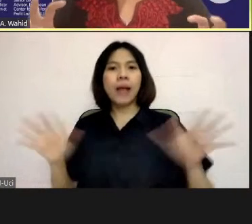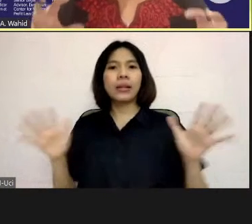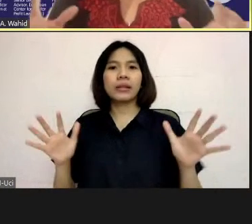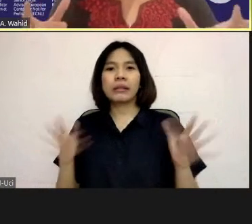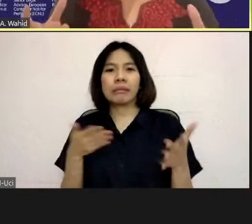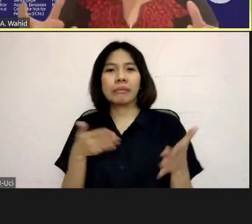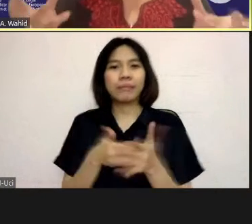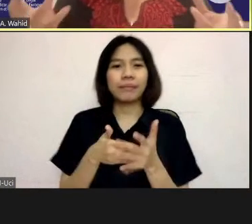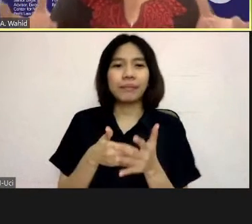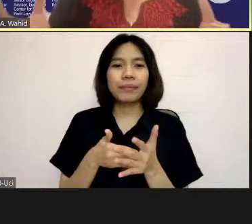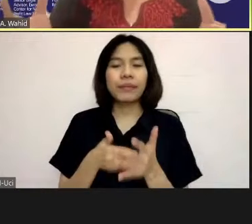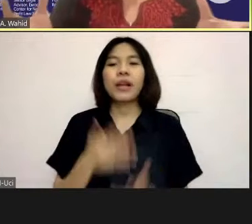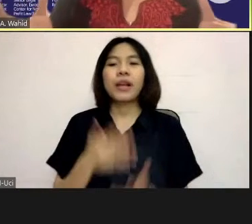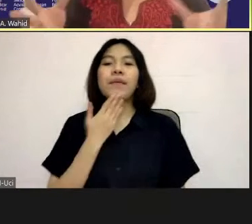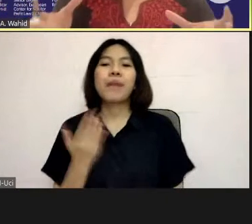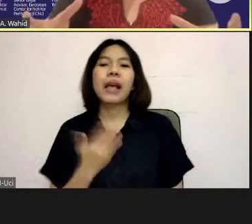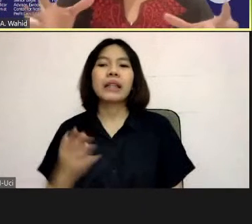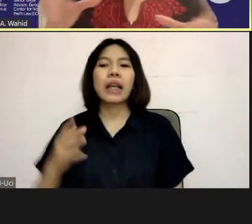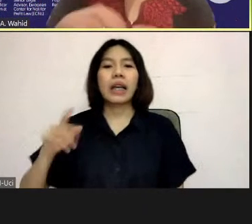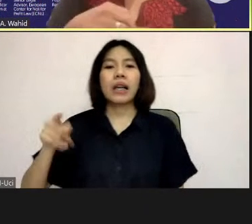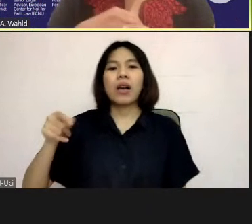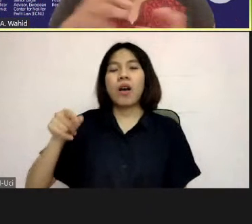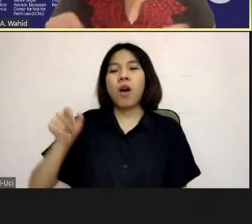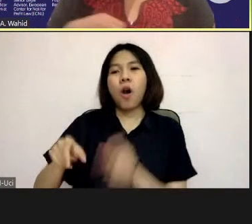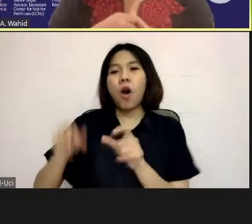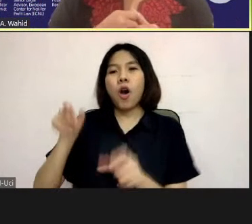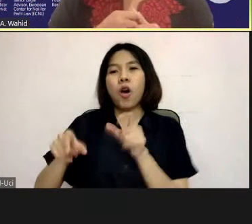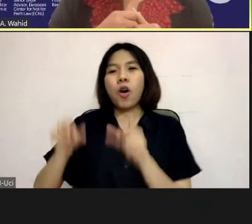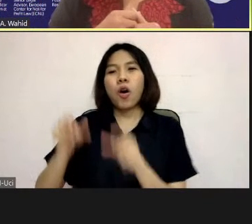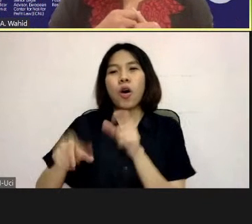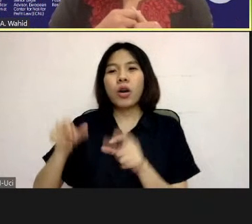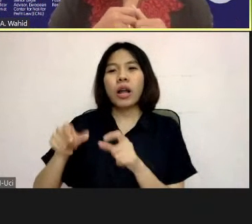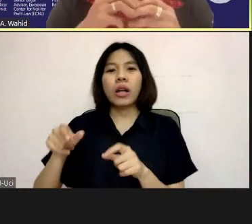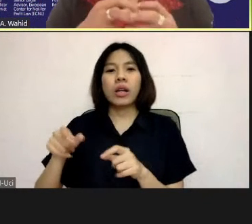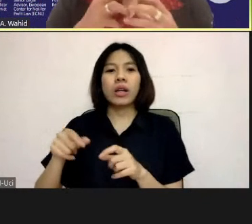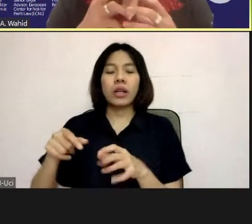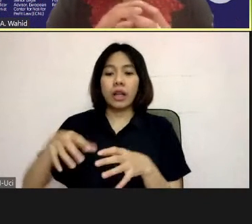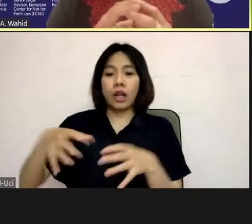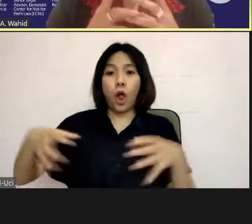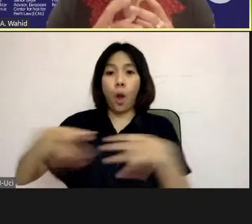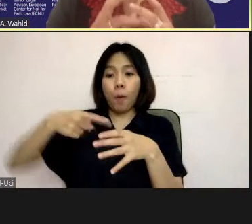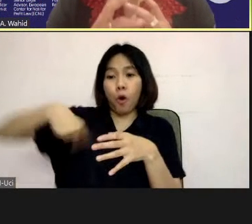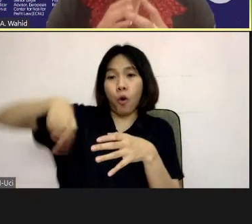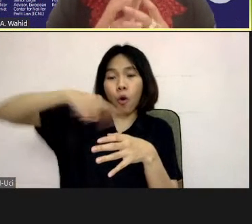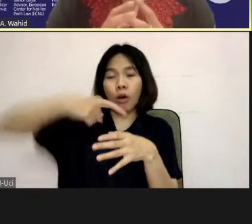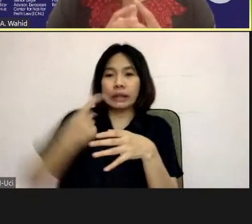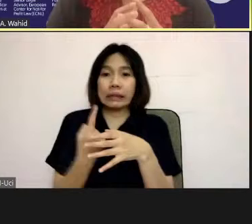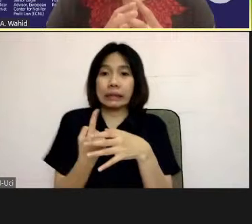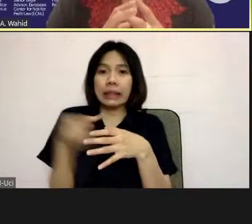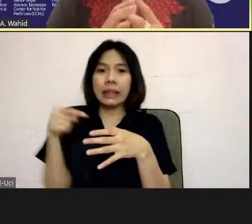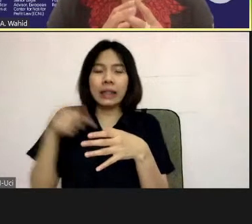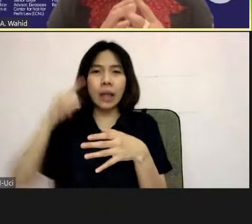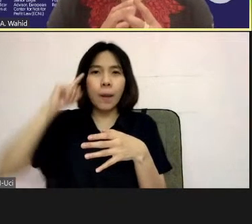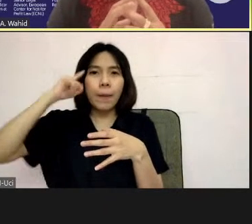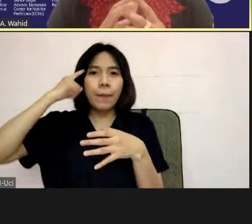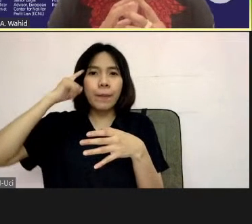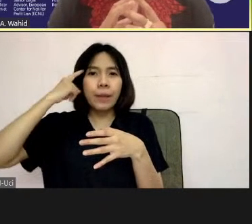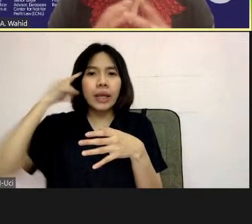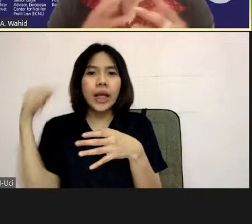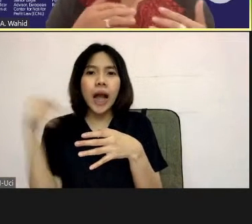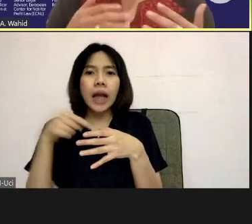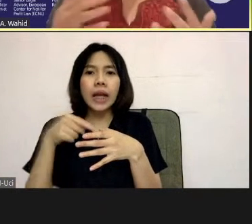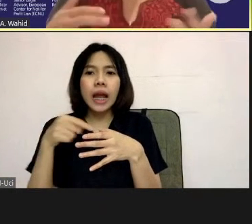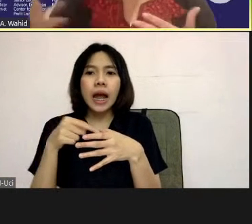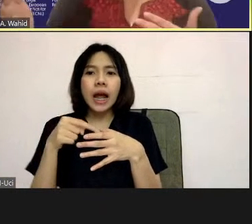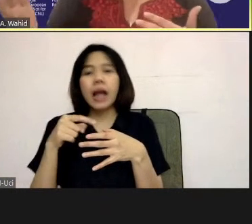fighter. And then within they had, uh, and within those people's had, there's only one context which